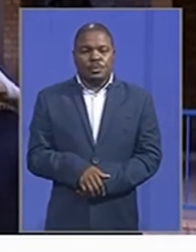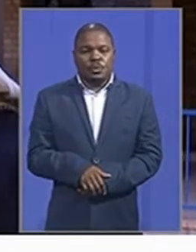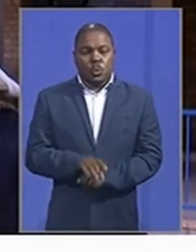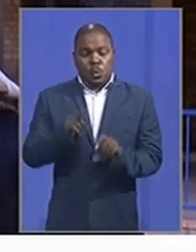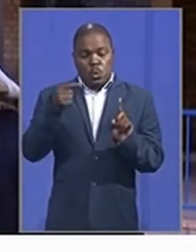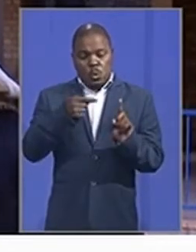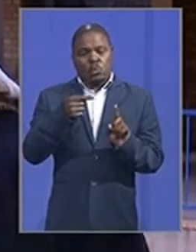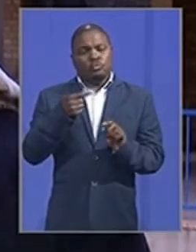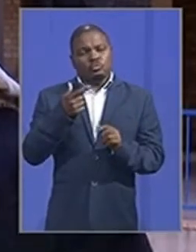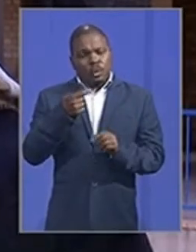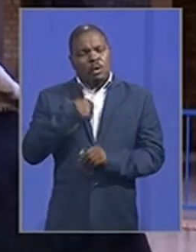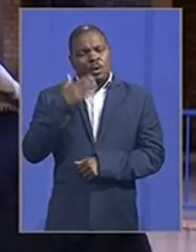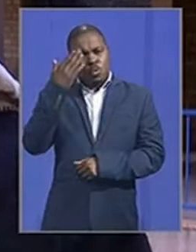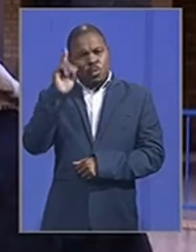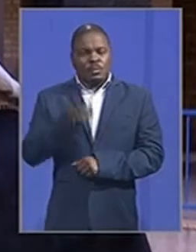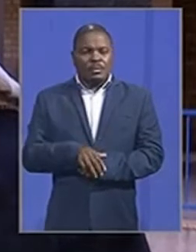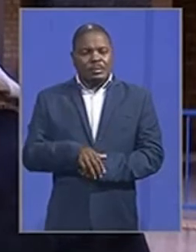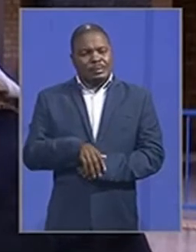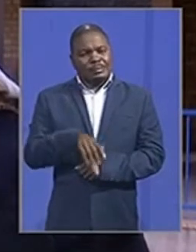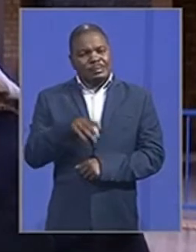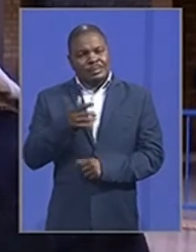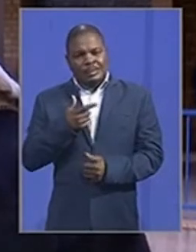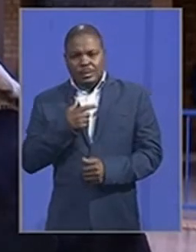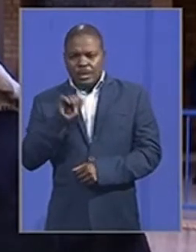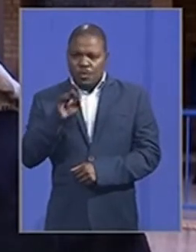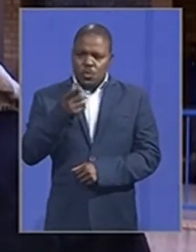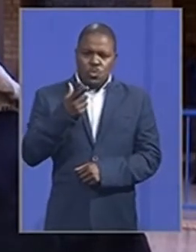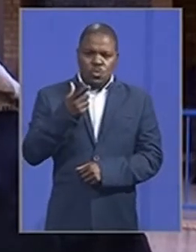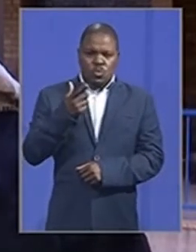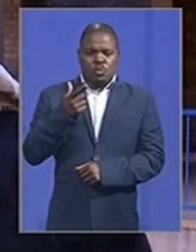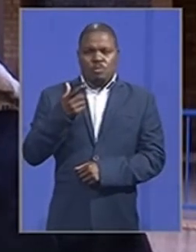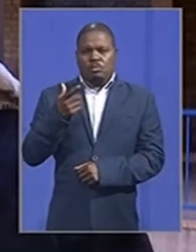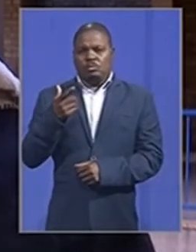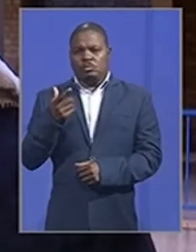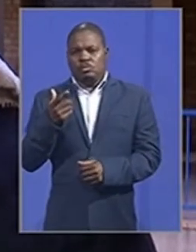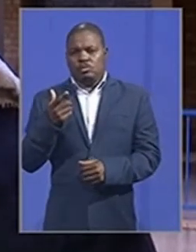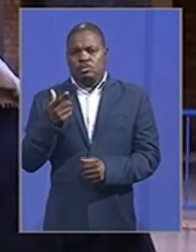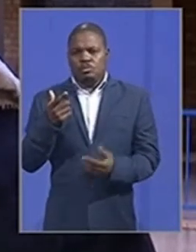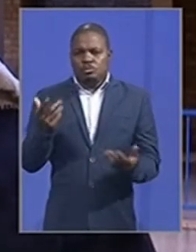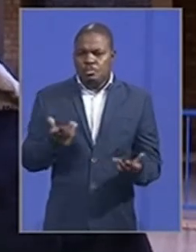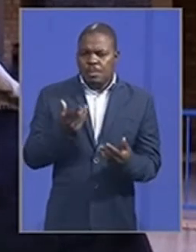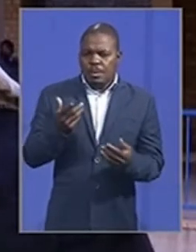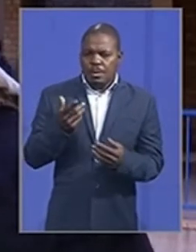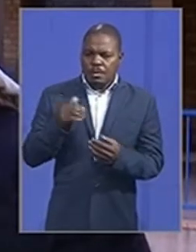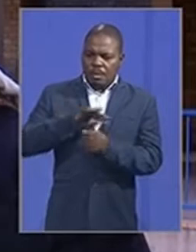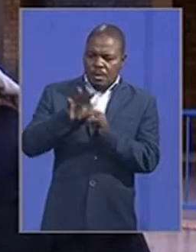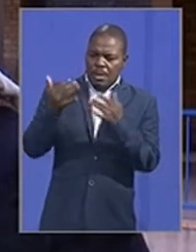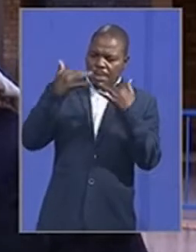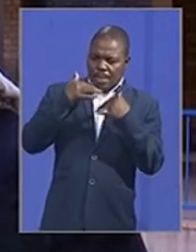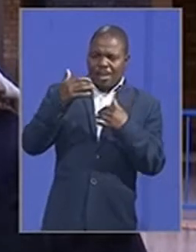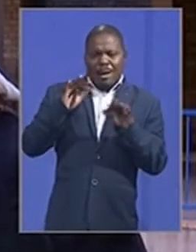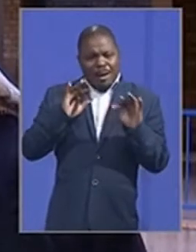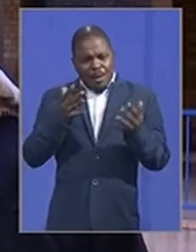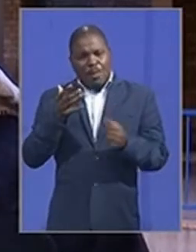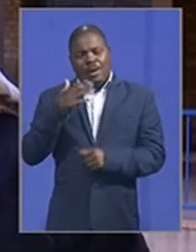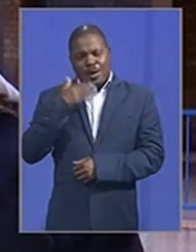know exactly how is it like to actually contract